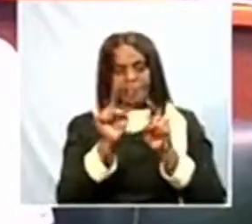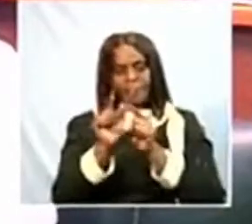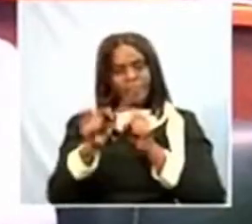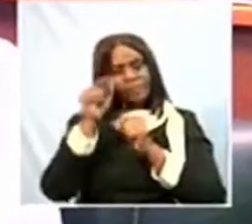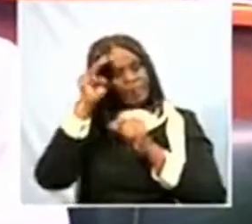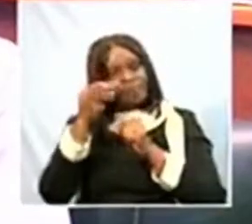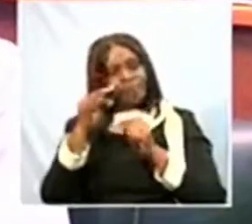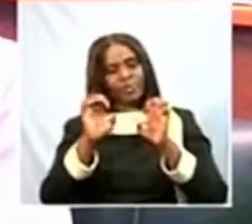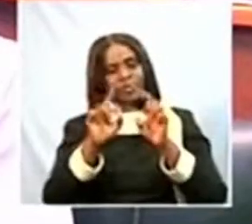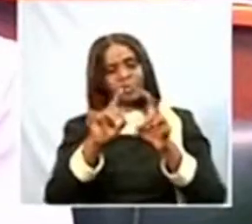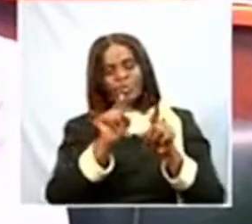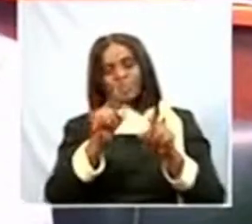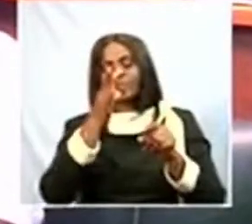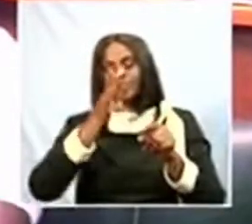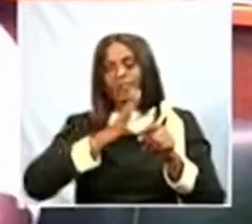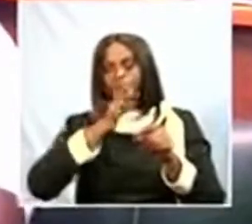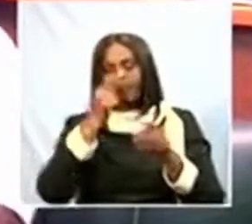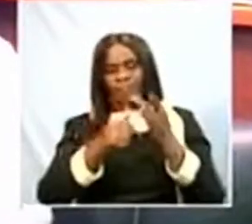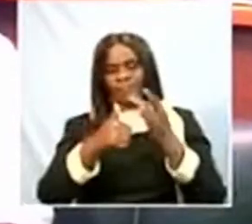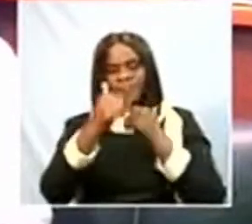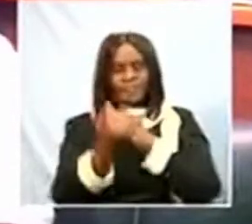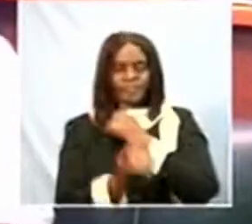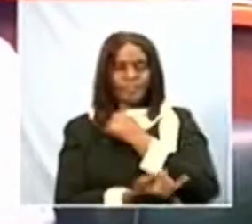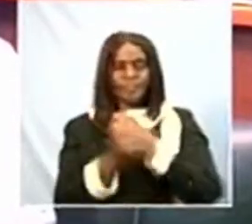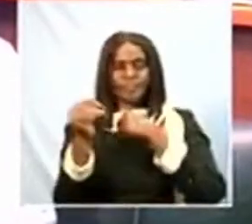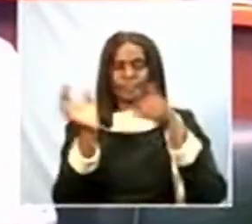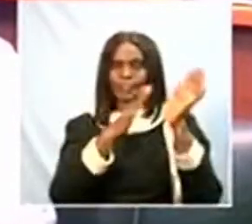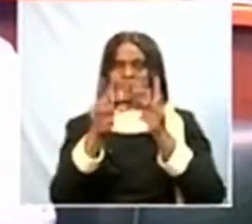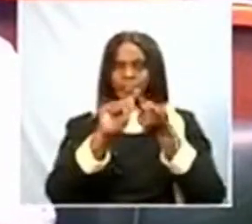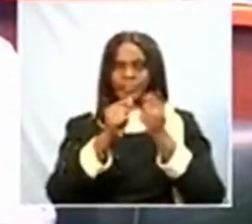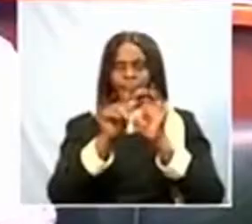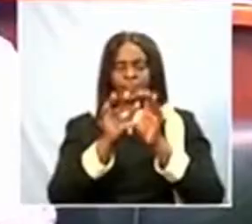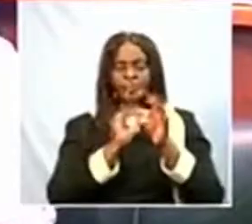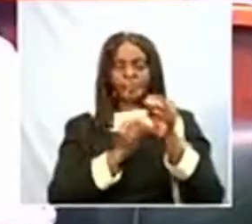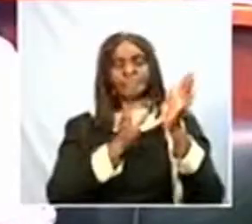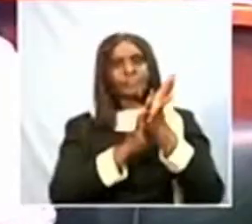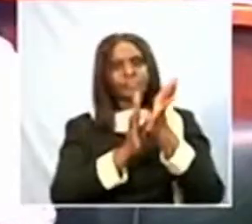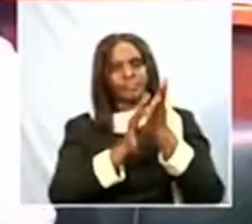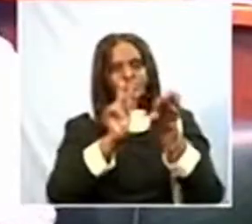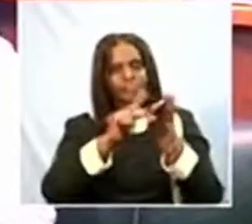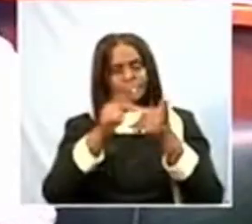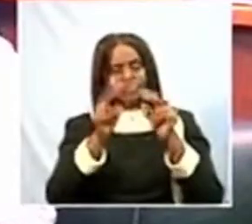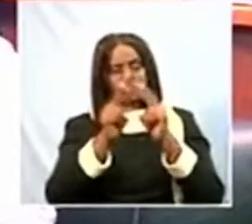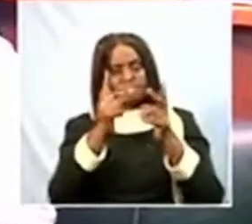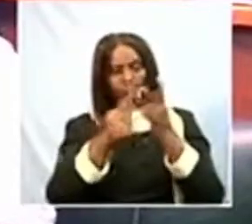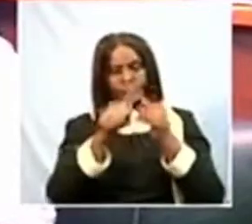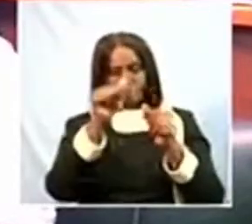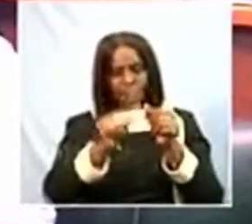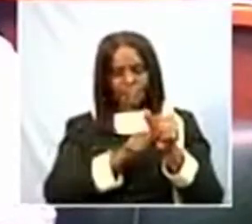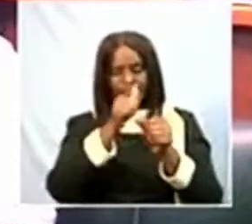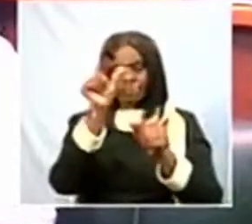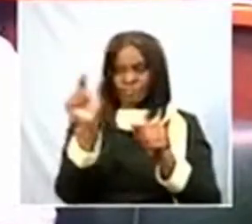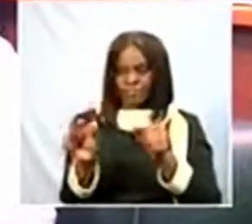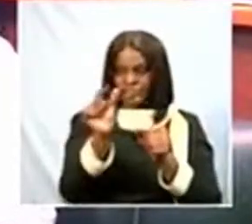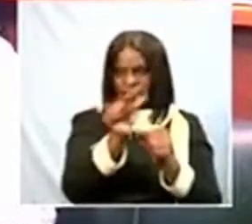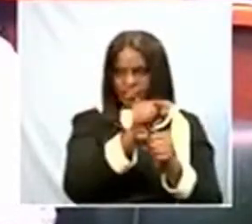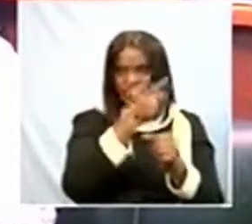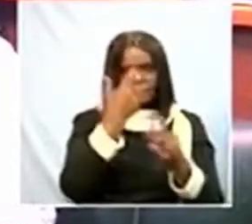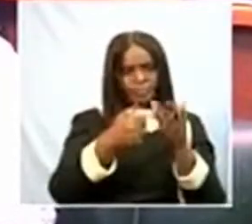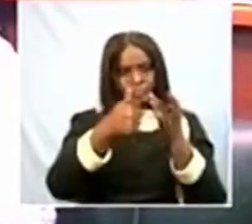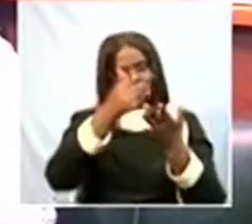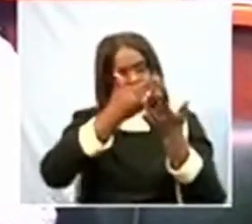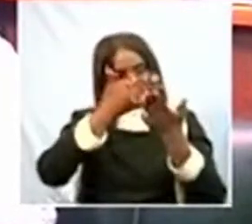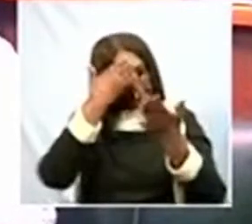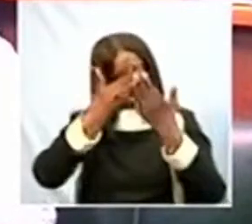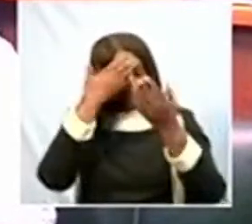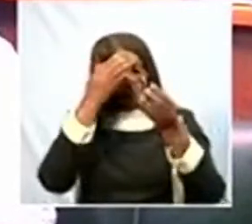of Education, Madam Speaker, should introduce climate change in our school syllabus, Madam Speaker, so that each and every individual should learn about the